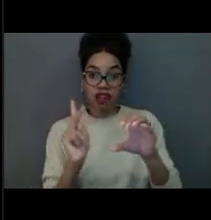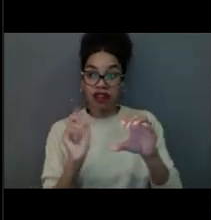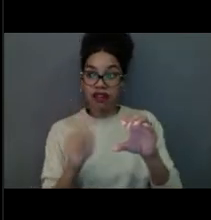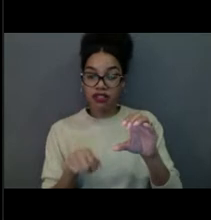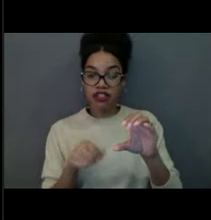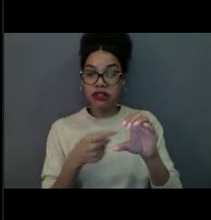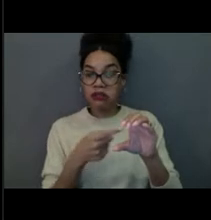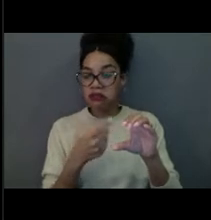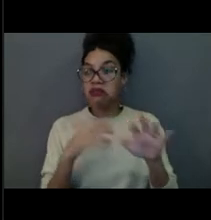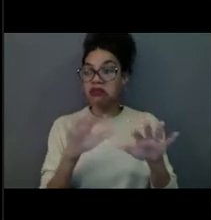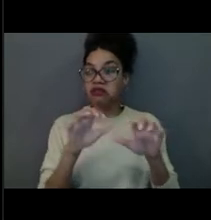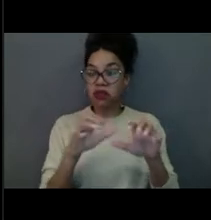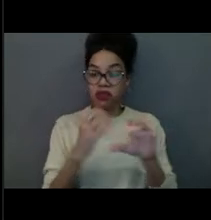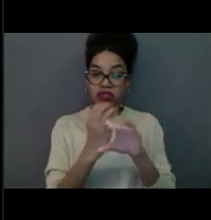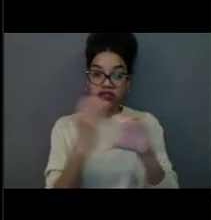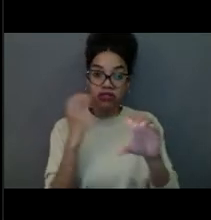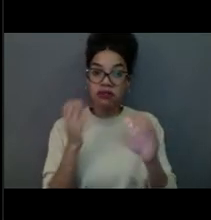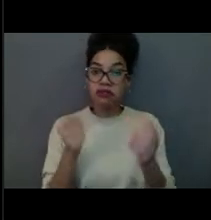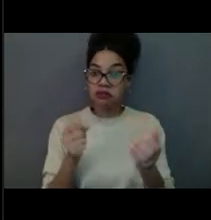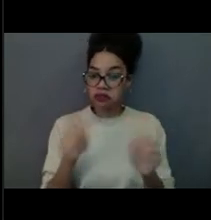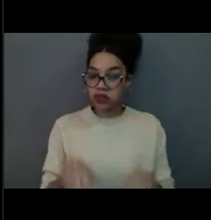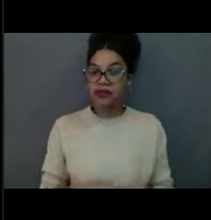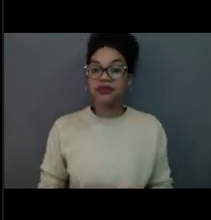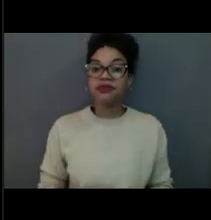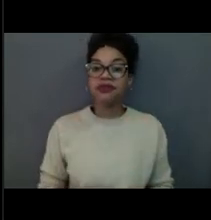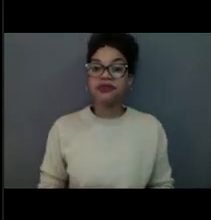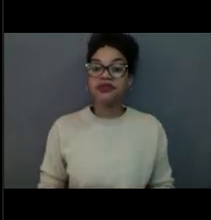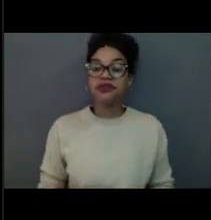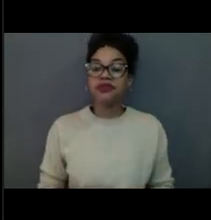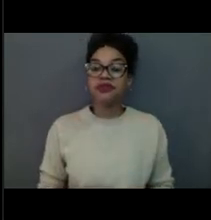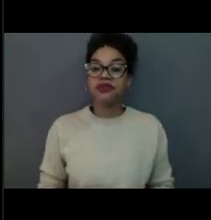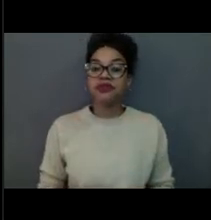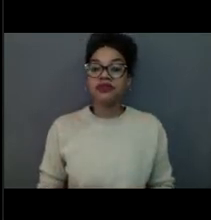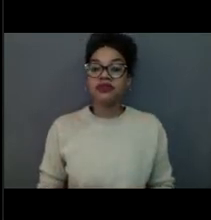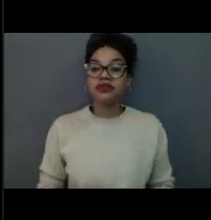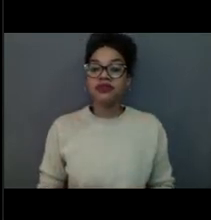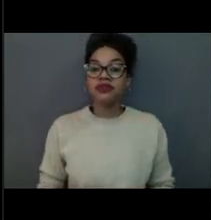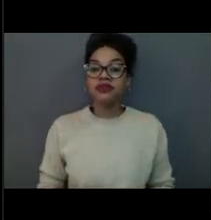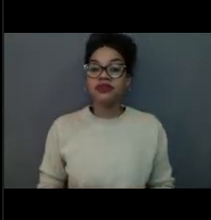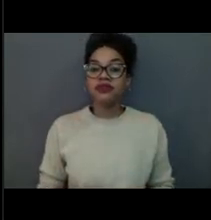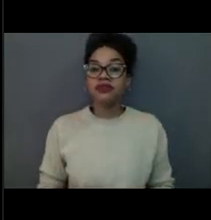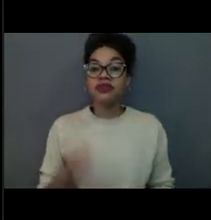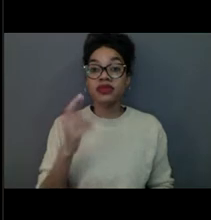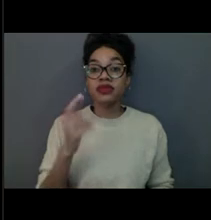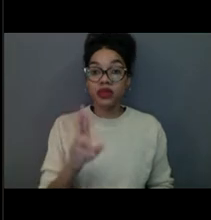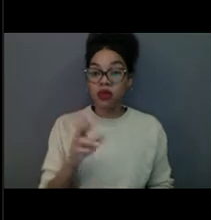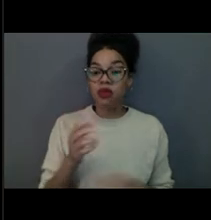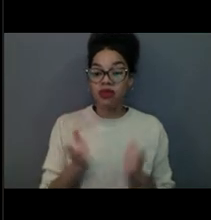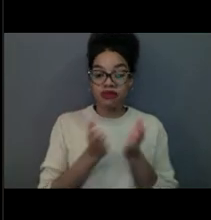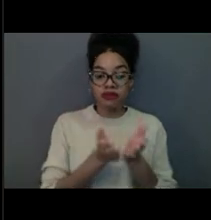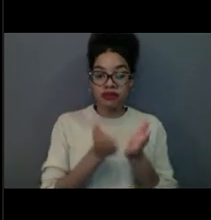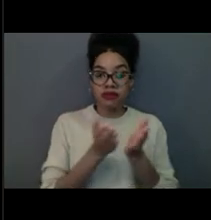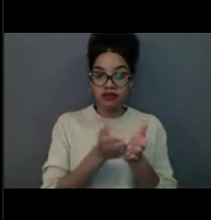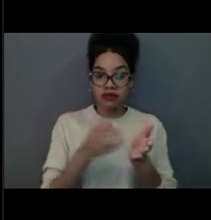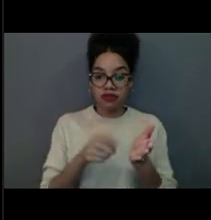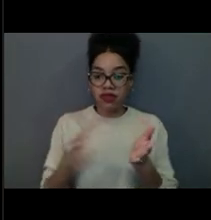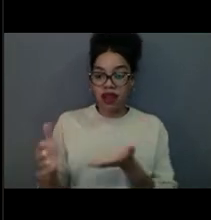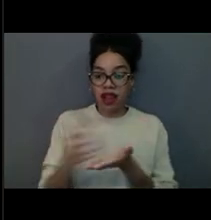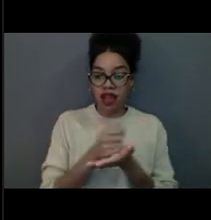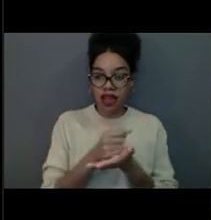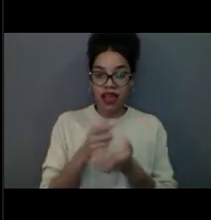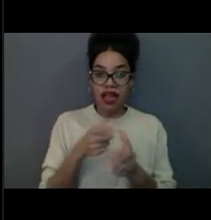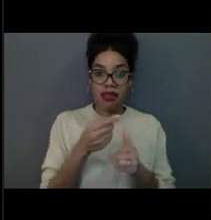truck of some sort. But also products can be processed on board the vessels that harvest those fishery products as well. So we'll see an example of